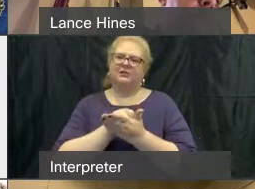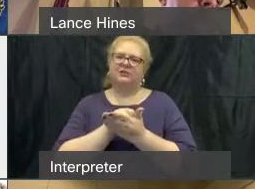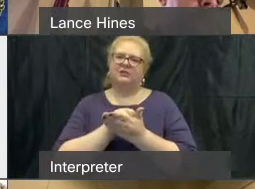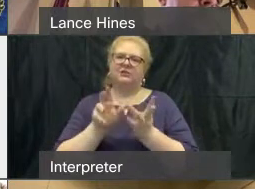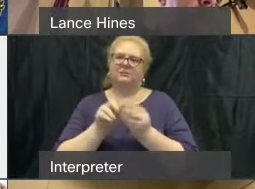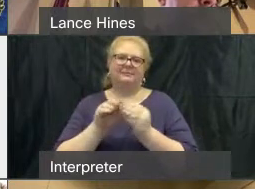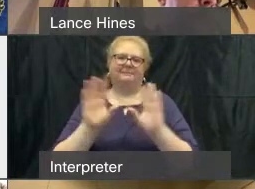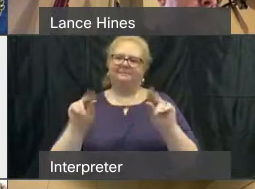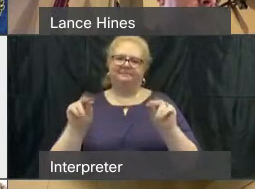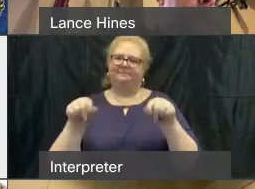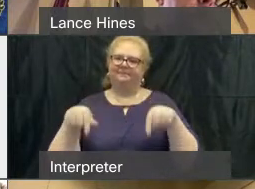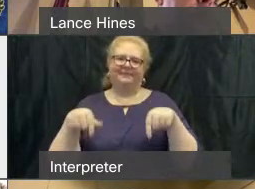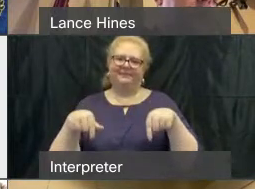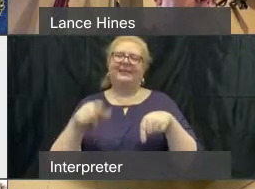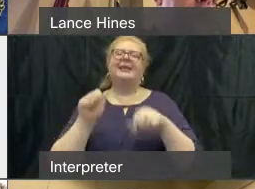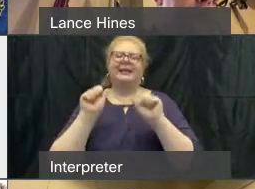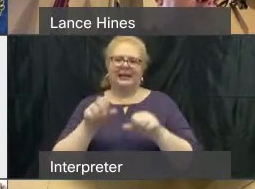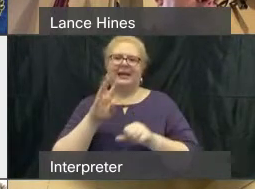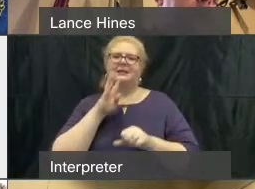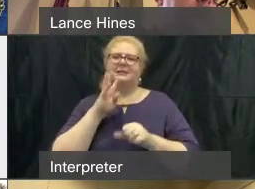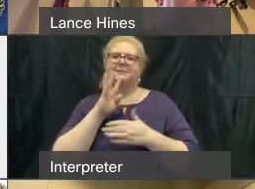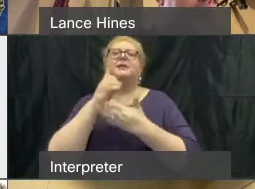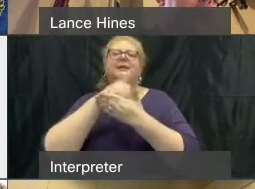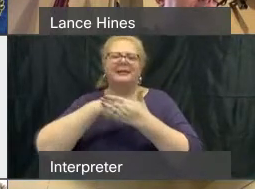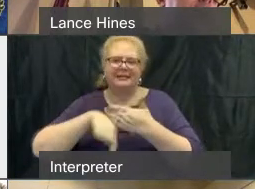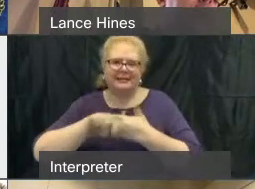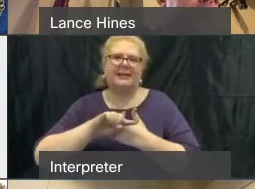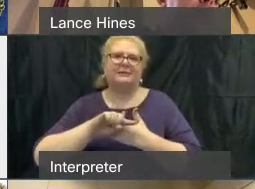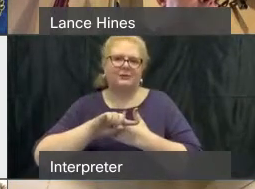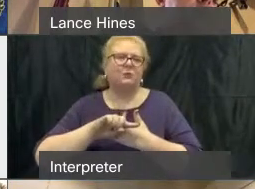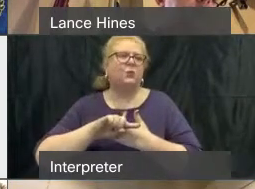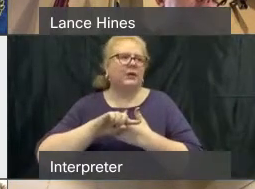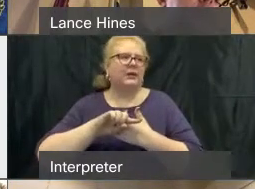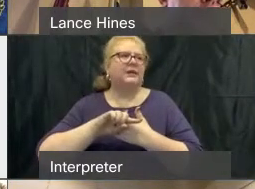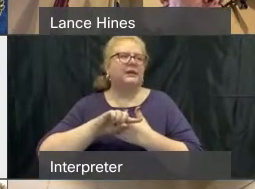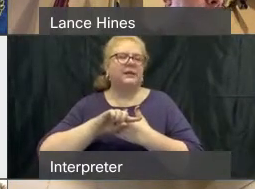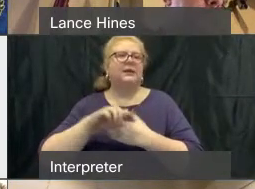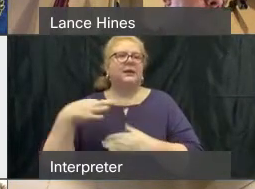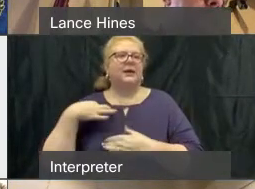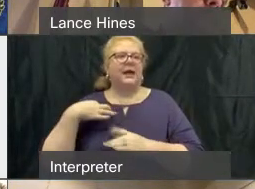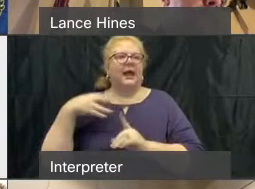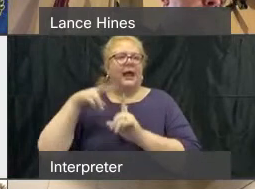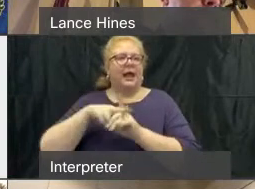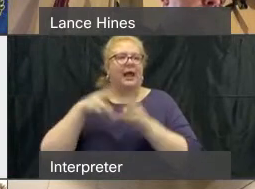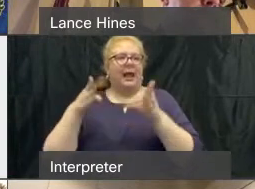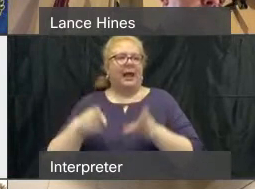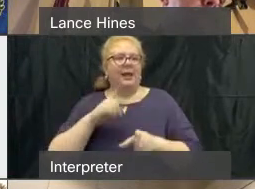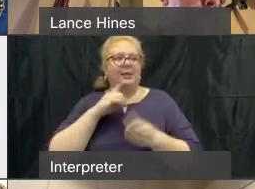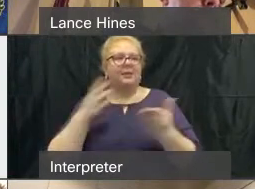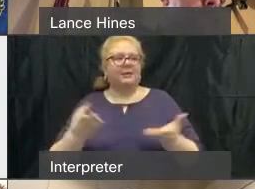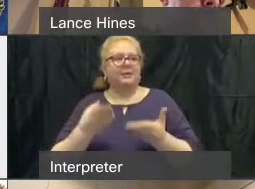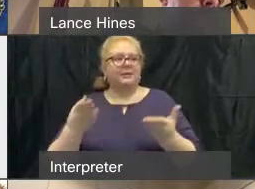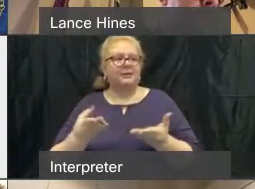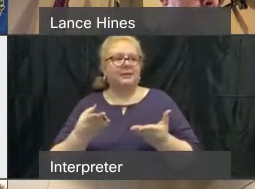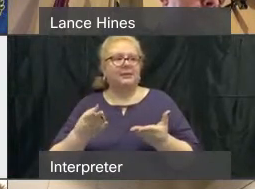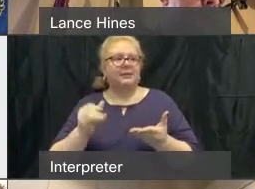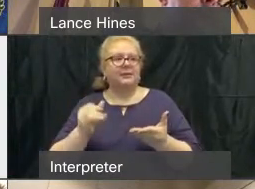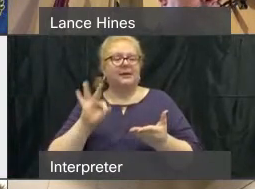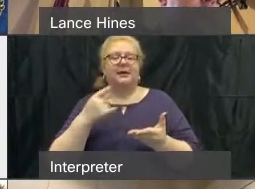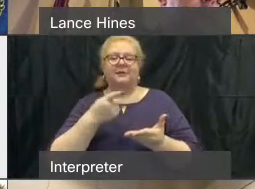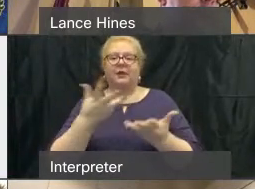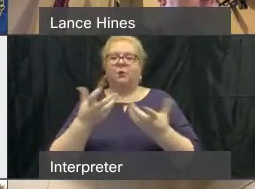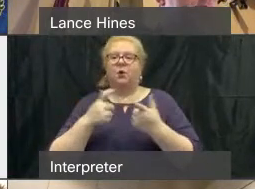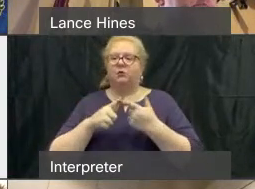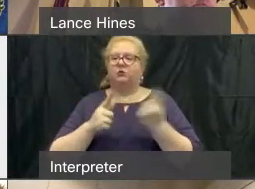meeting? Yeah. Excellent. Yeah. The applicant is here if he would like to come up and